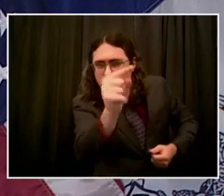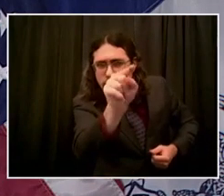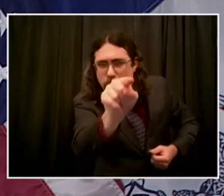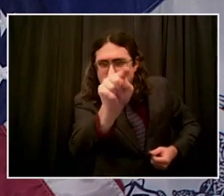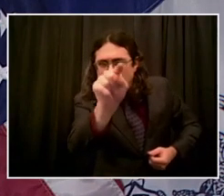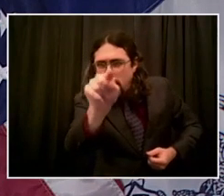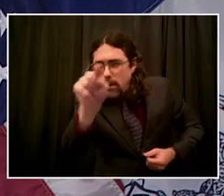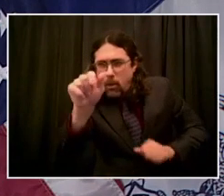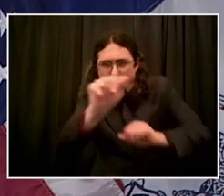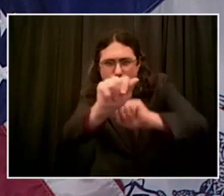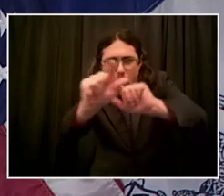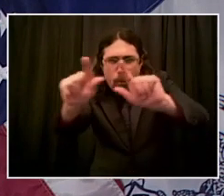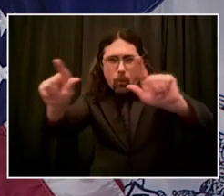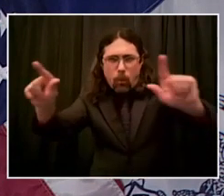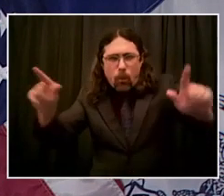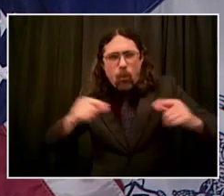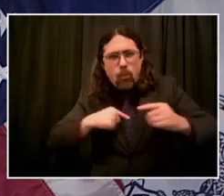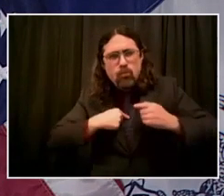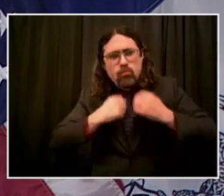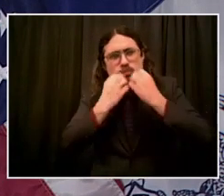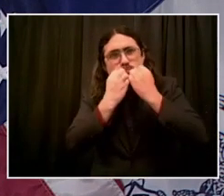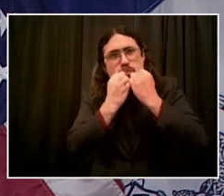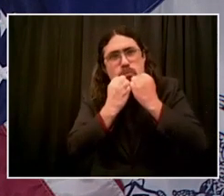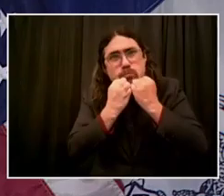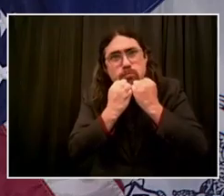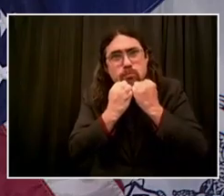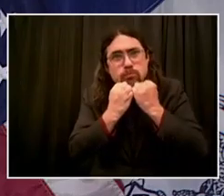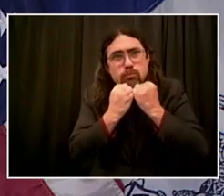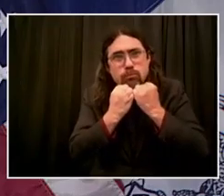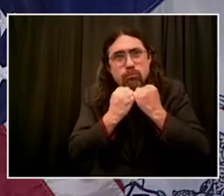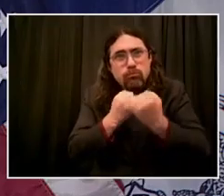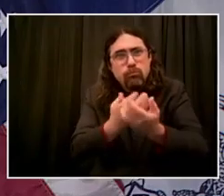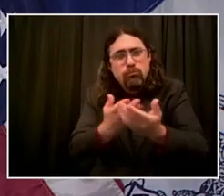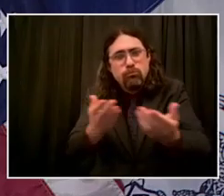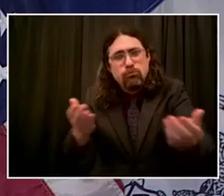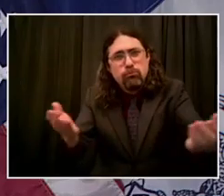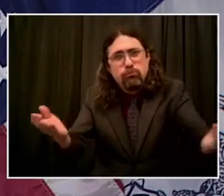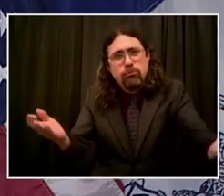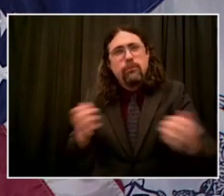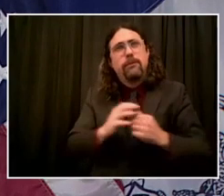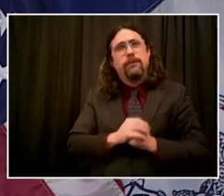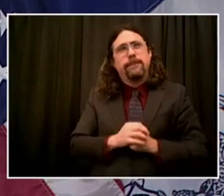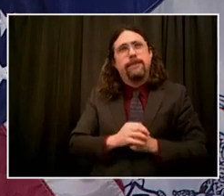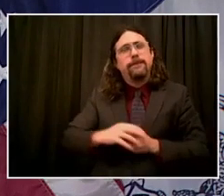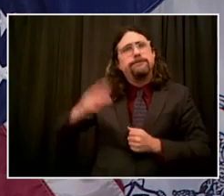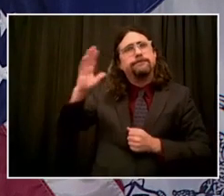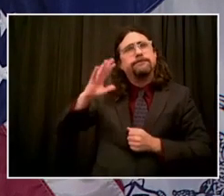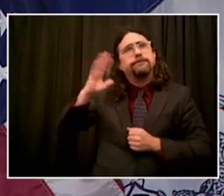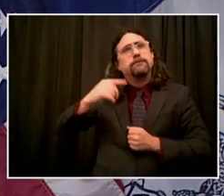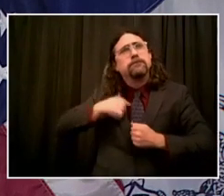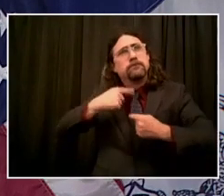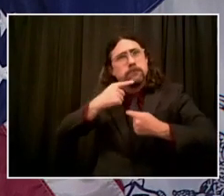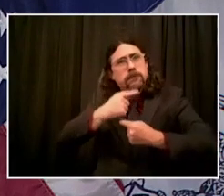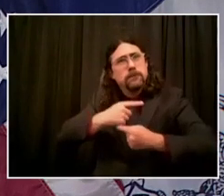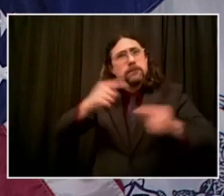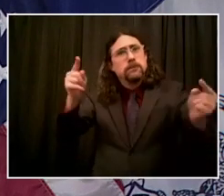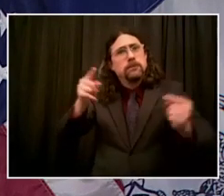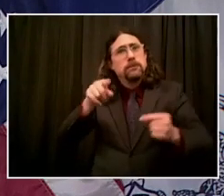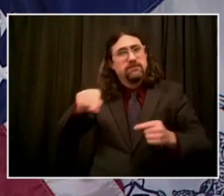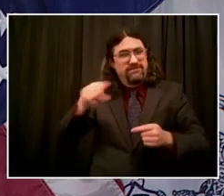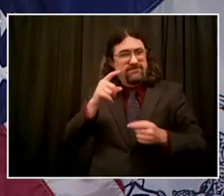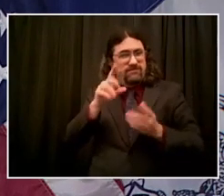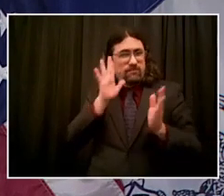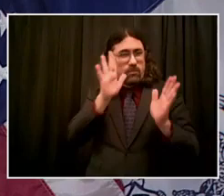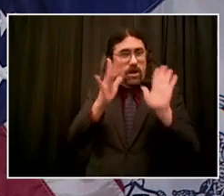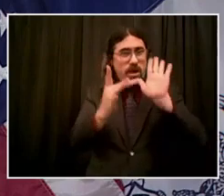Hardworking folks spent their life doing the right thing and now they felt very much alone. Our message to them was, you're not alone. We're going to be there for